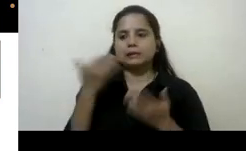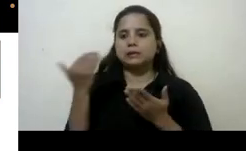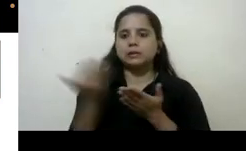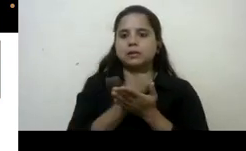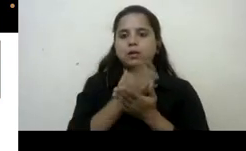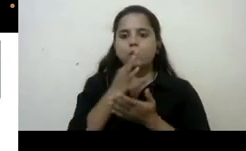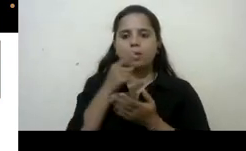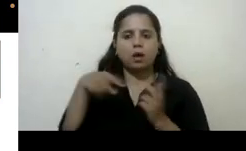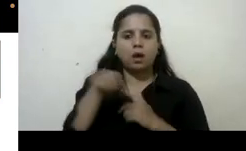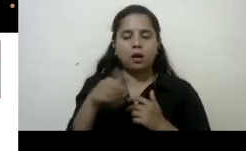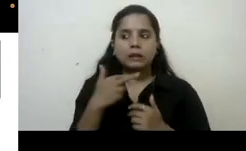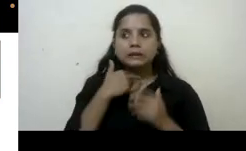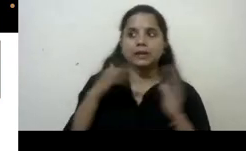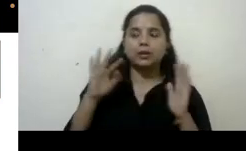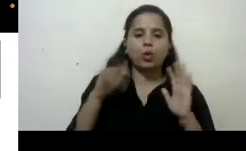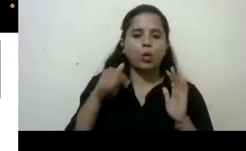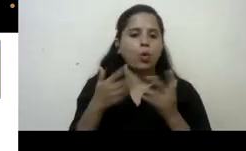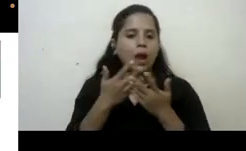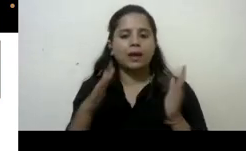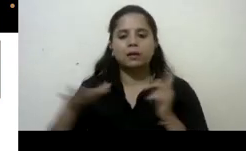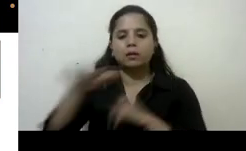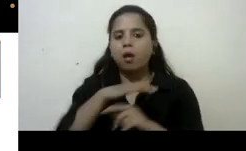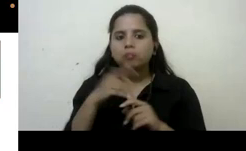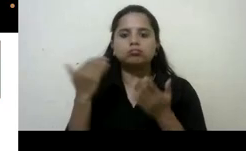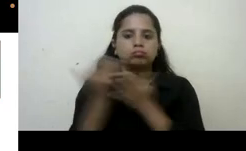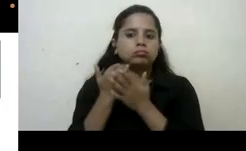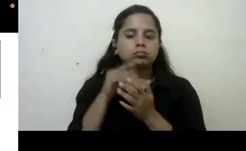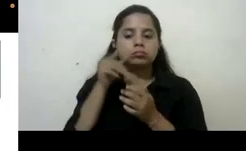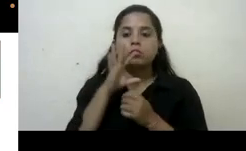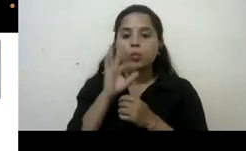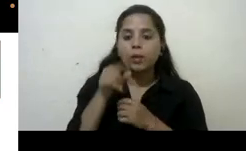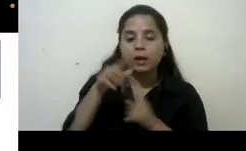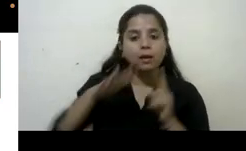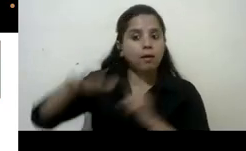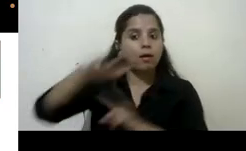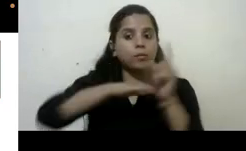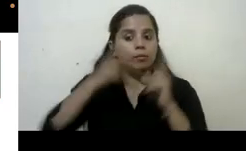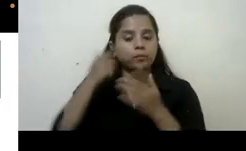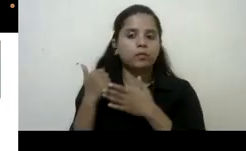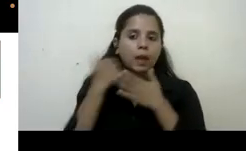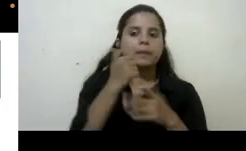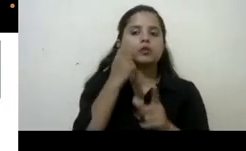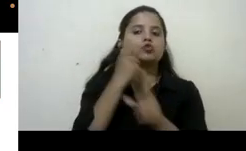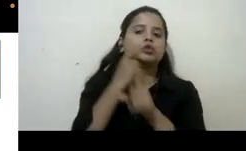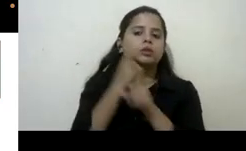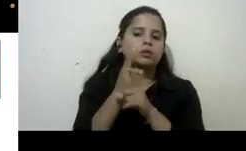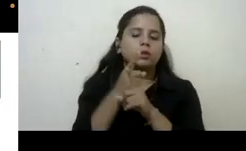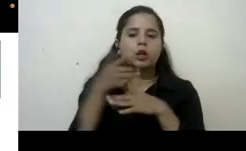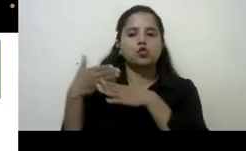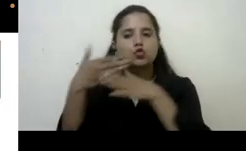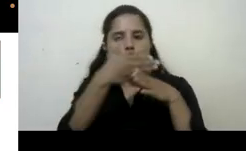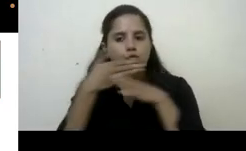a non-threatening environment is there. And when this type of environment helps the teachers to share